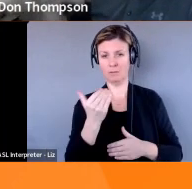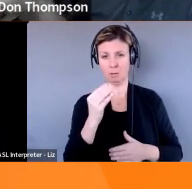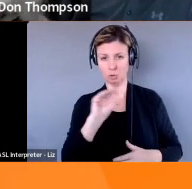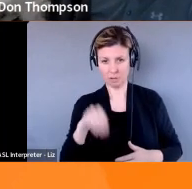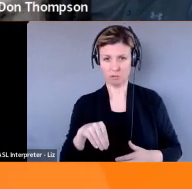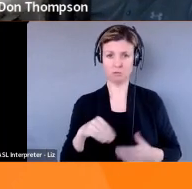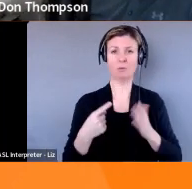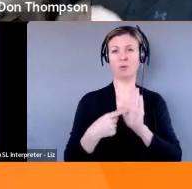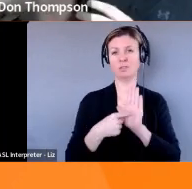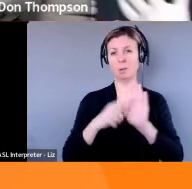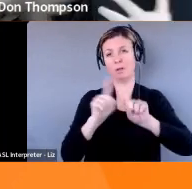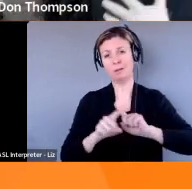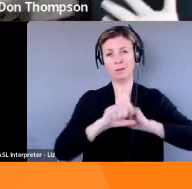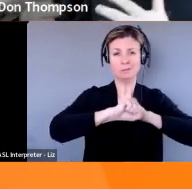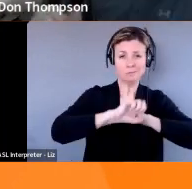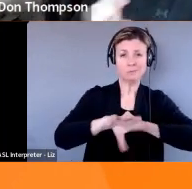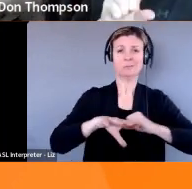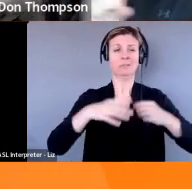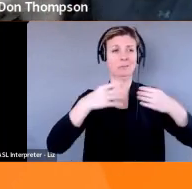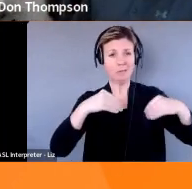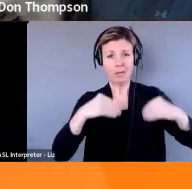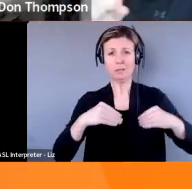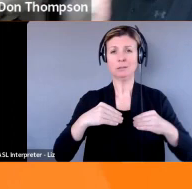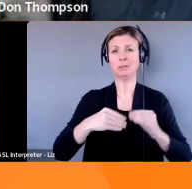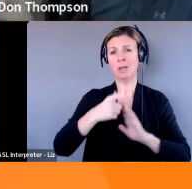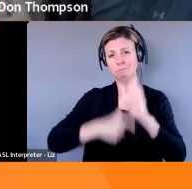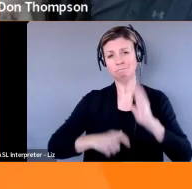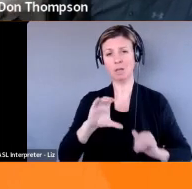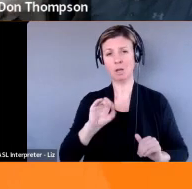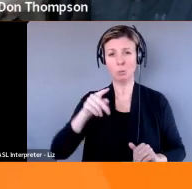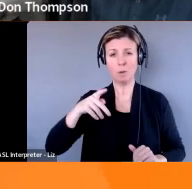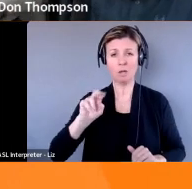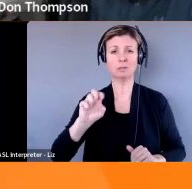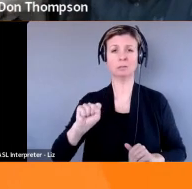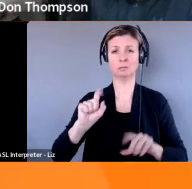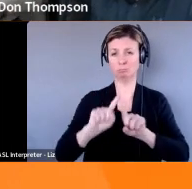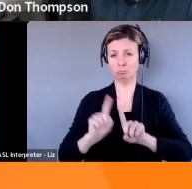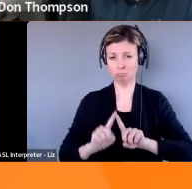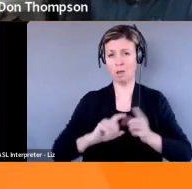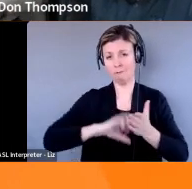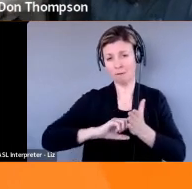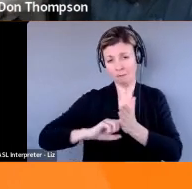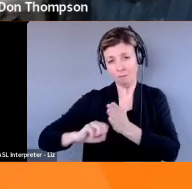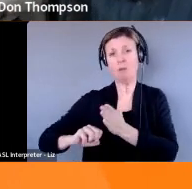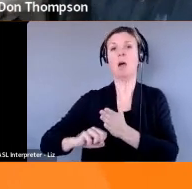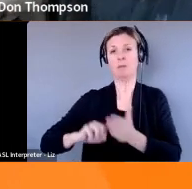coupons, advertising, we can take it into account to ensure that we understand the impact to your bottom line.